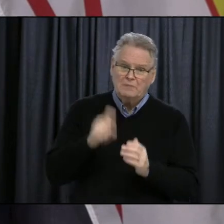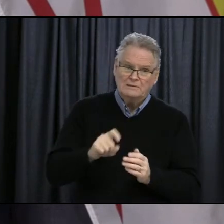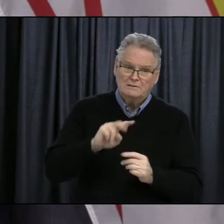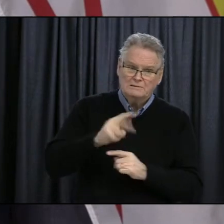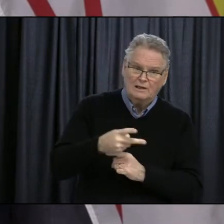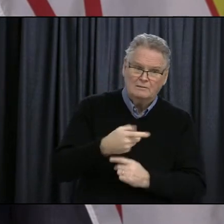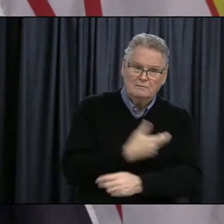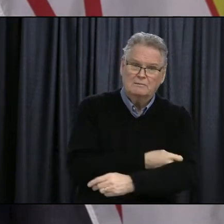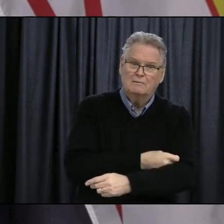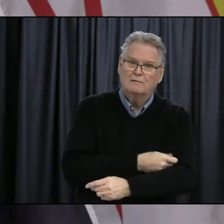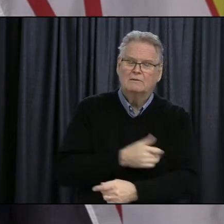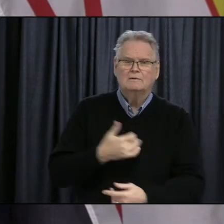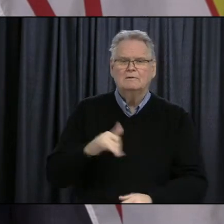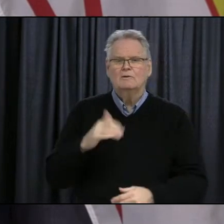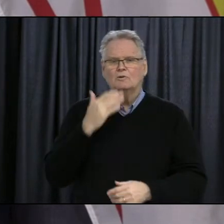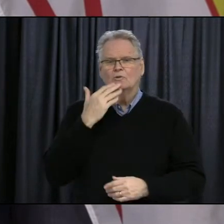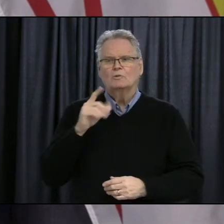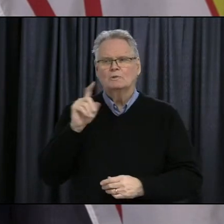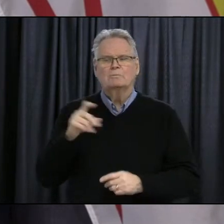scientific article,